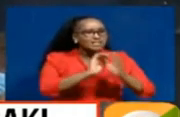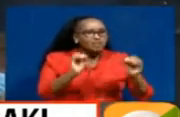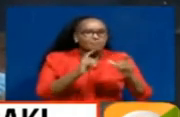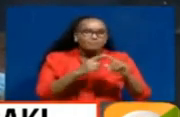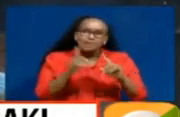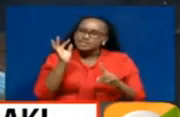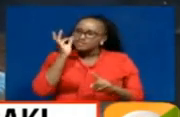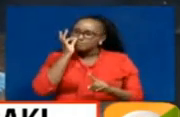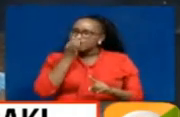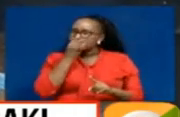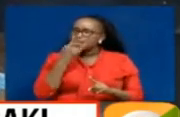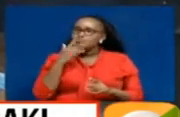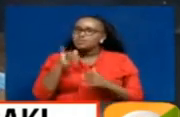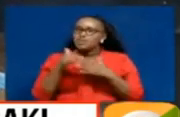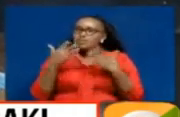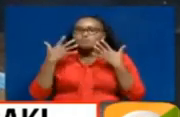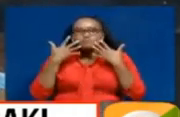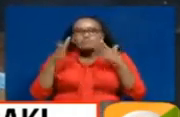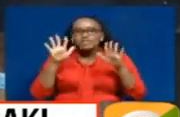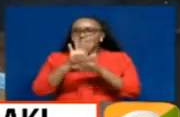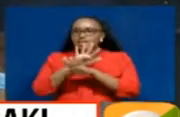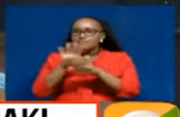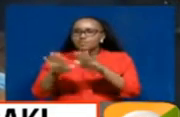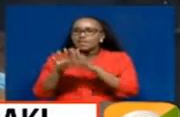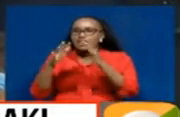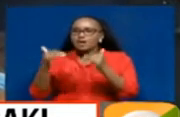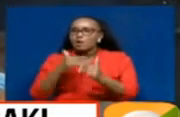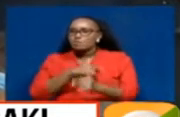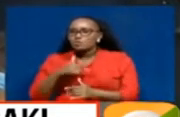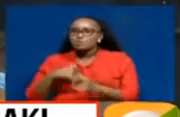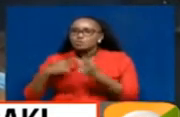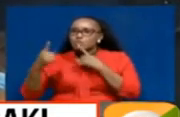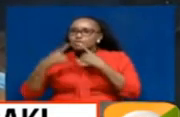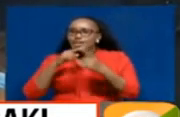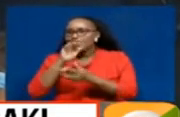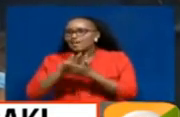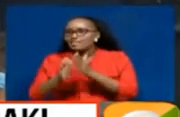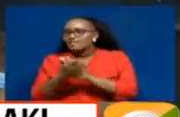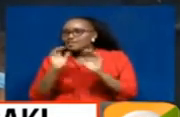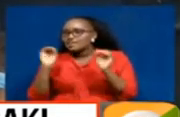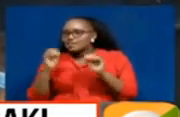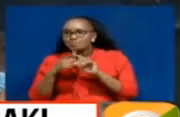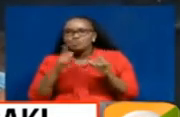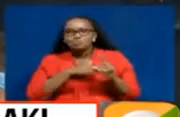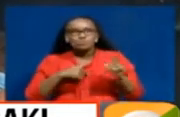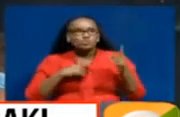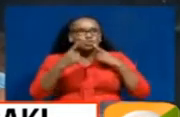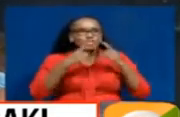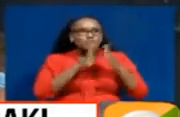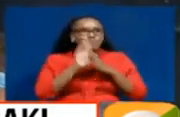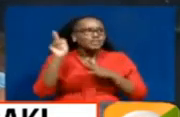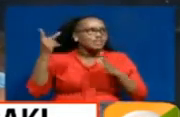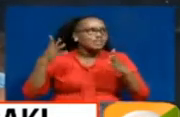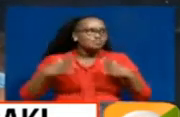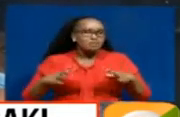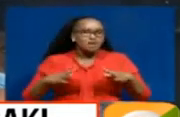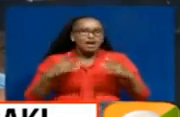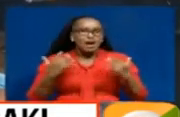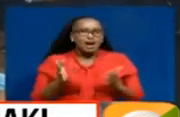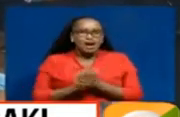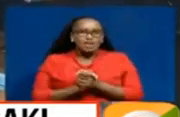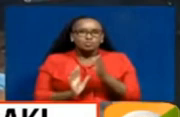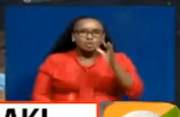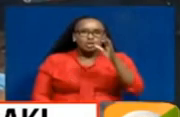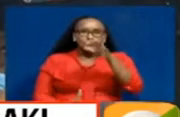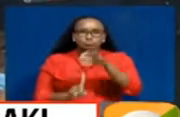kitu. Sasa kuna kitu tena tunakwenda kuongea na dunia sasa. And we came out and shook